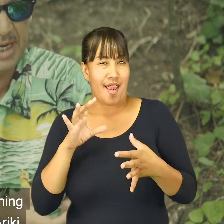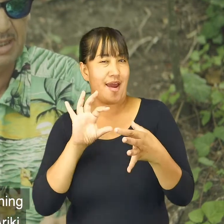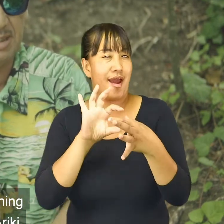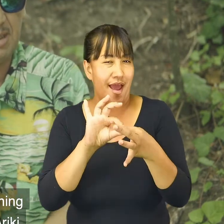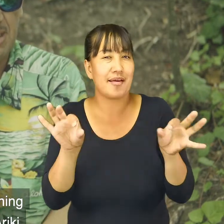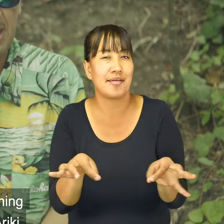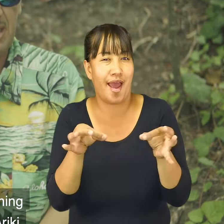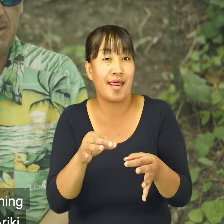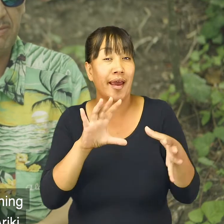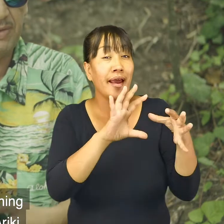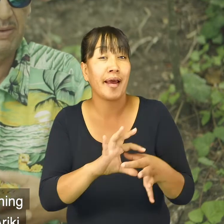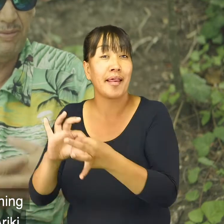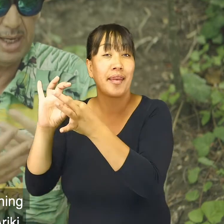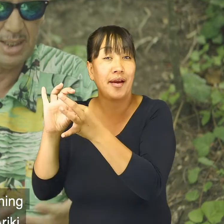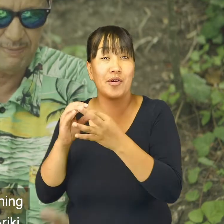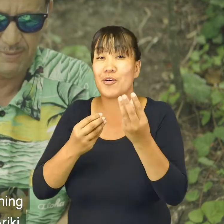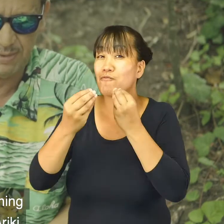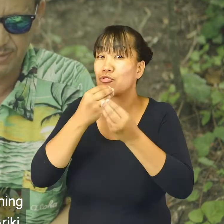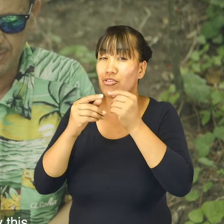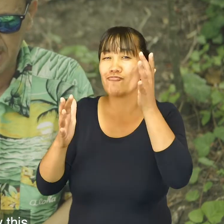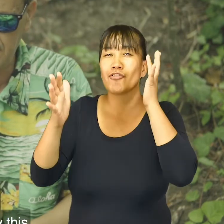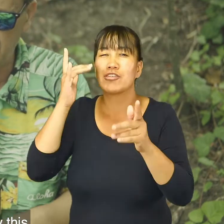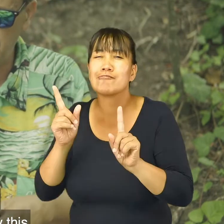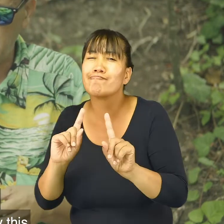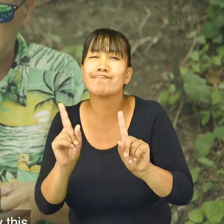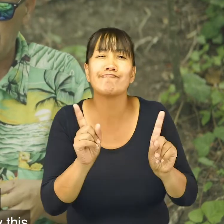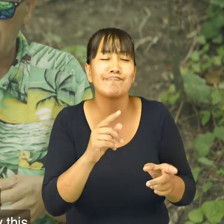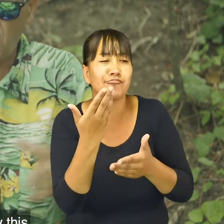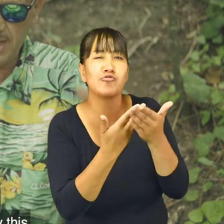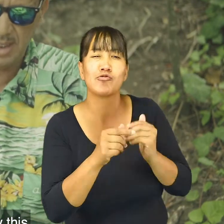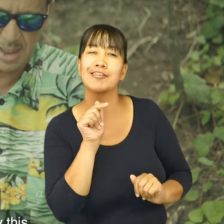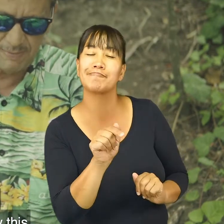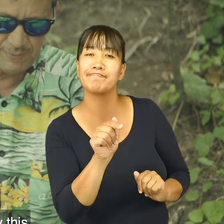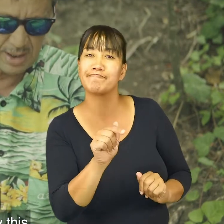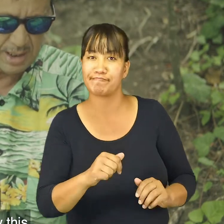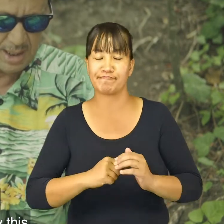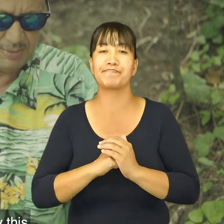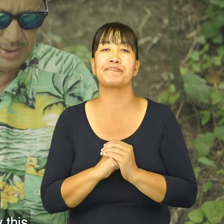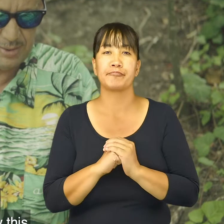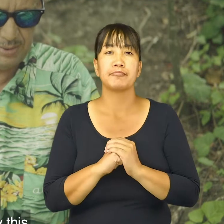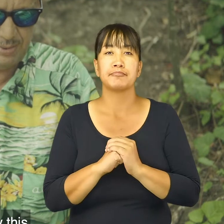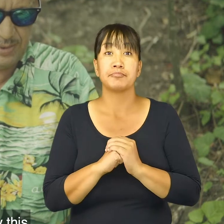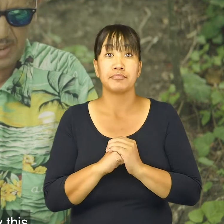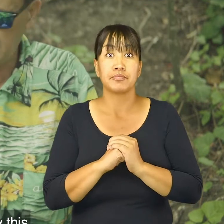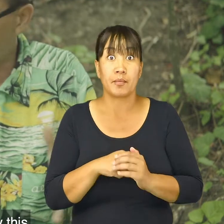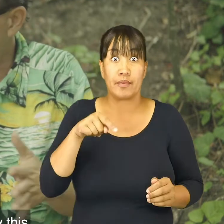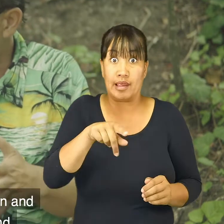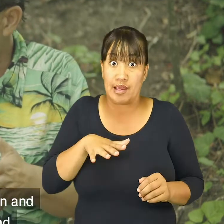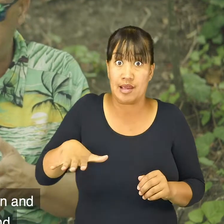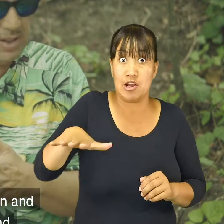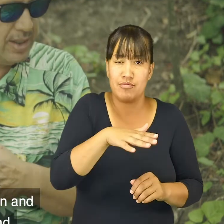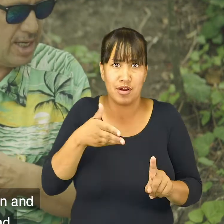this garden and of Wairiki food forest on the Rahi. So Wairiki, it was to say this